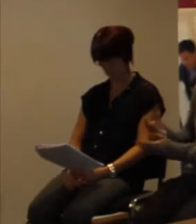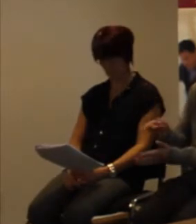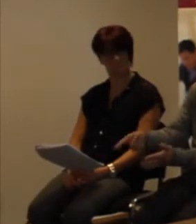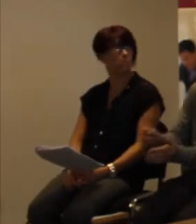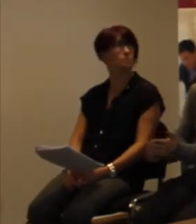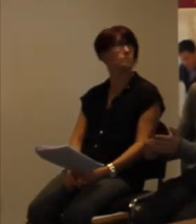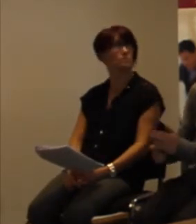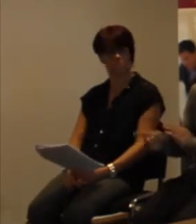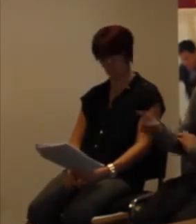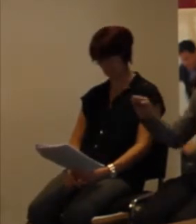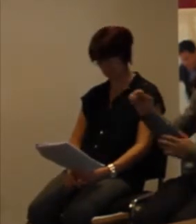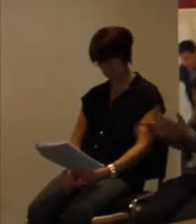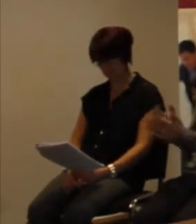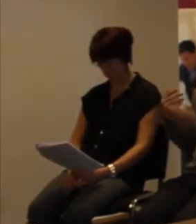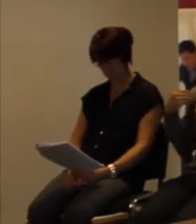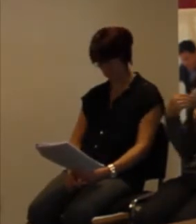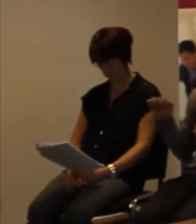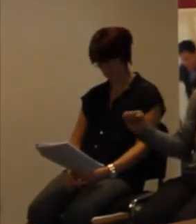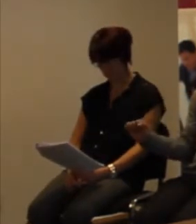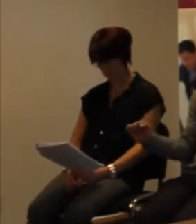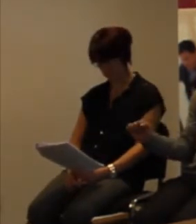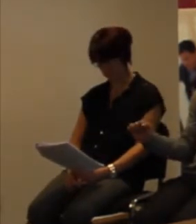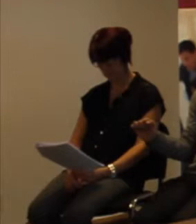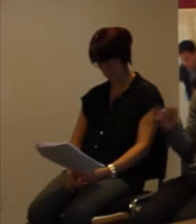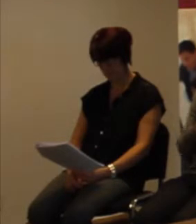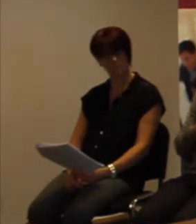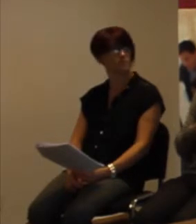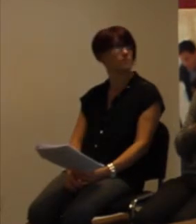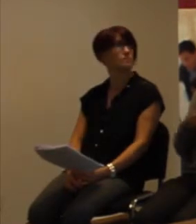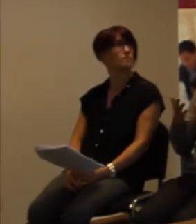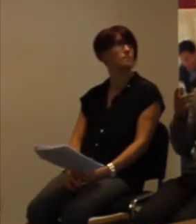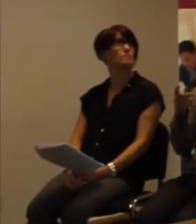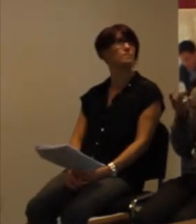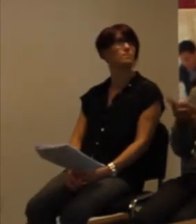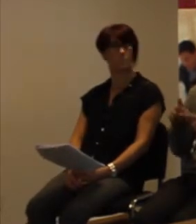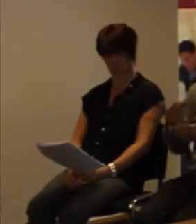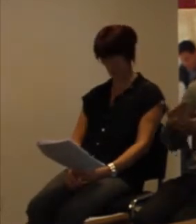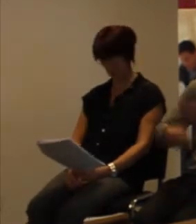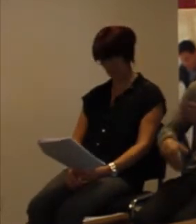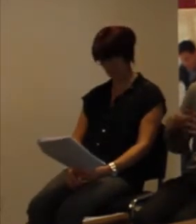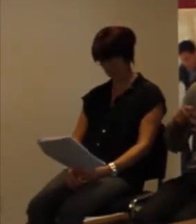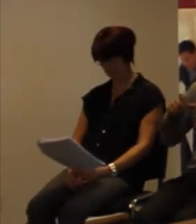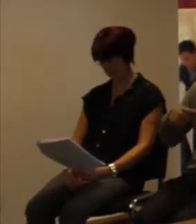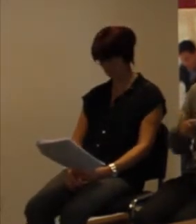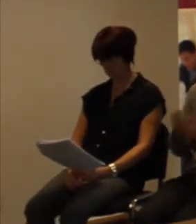So we said they're not permitted in assessment requiring word processing or ICT.